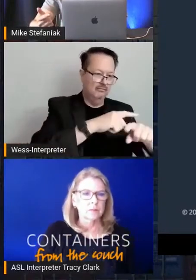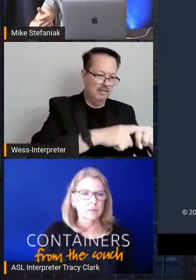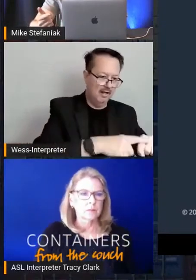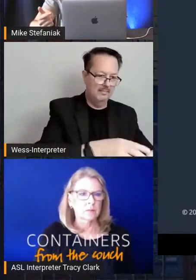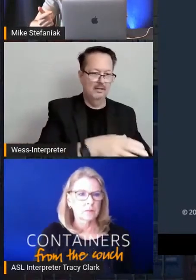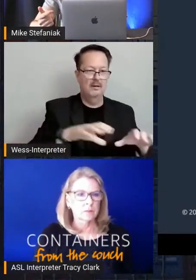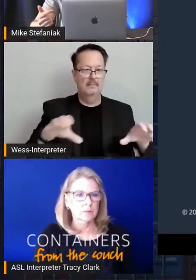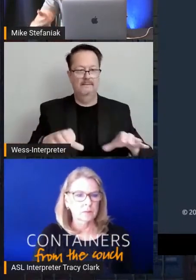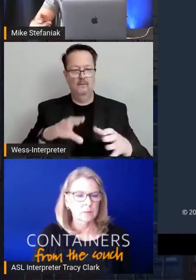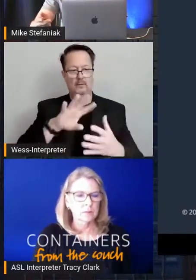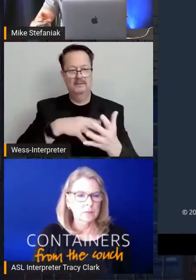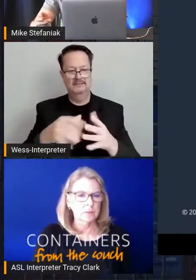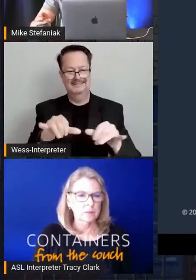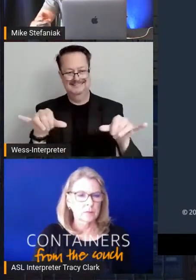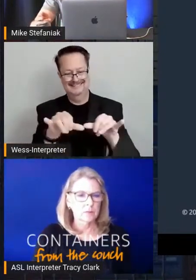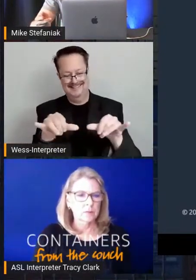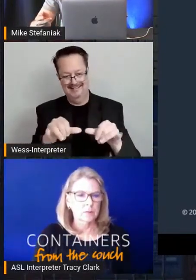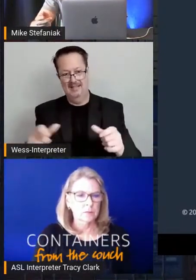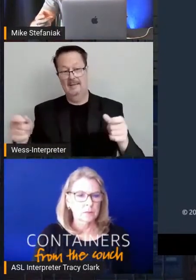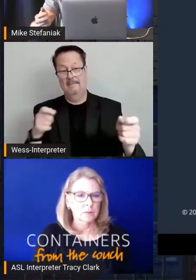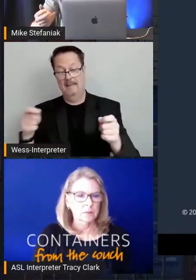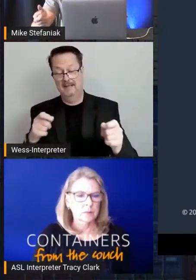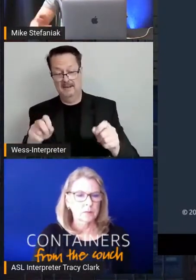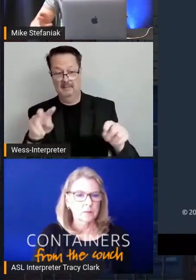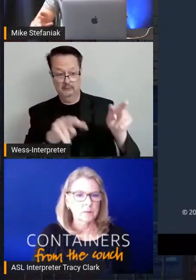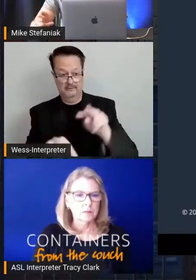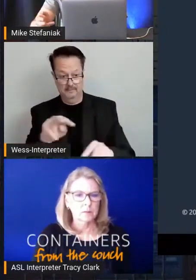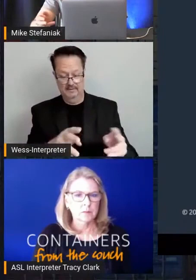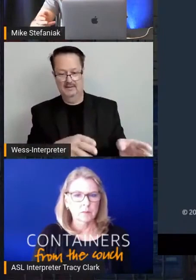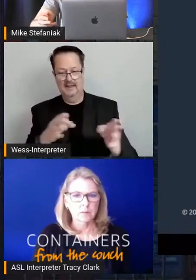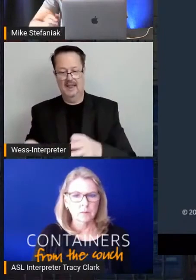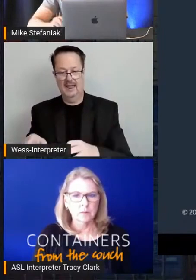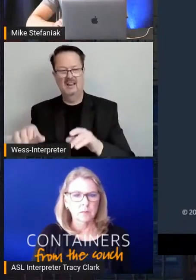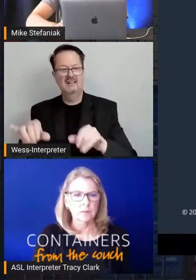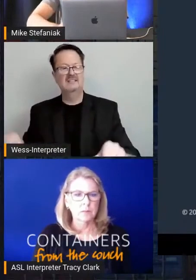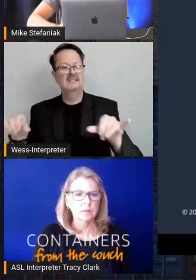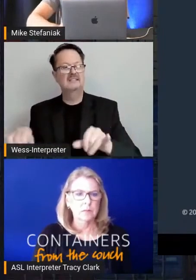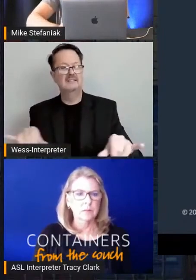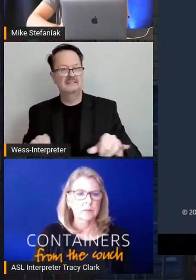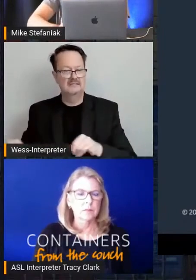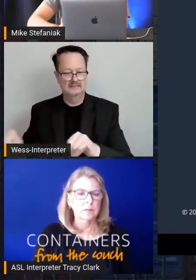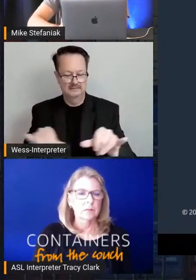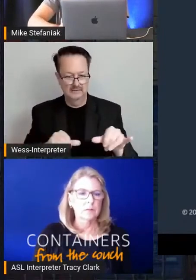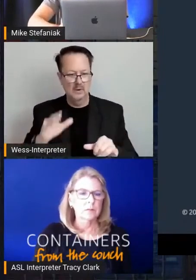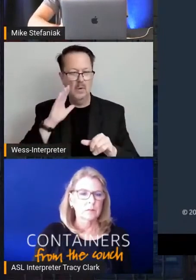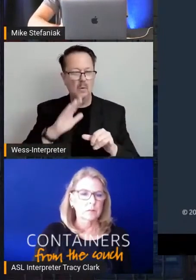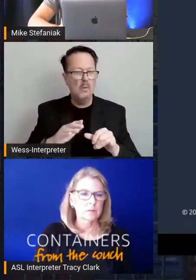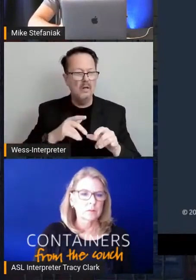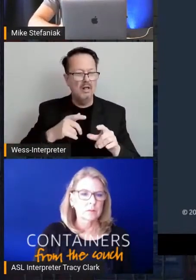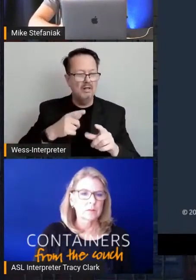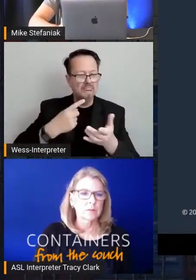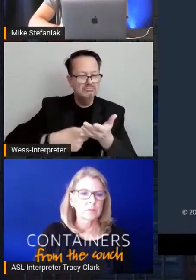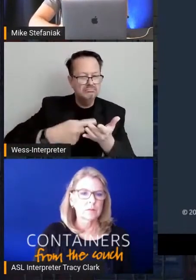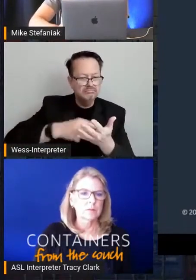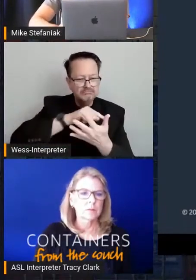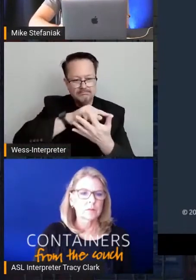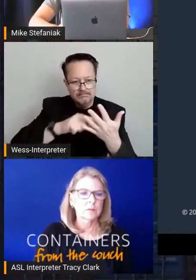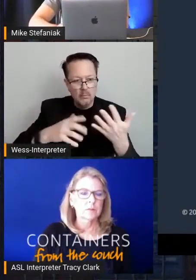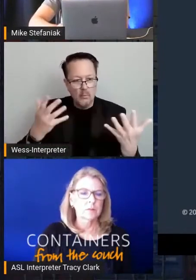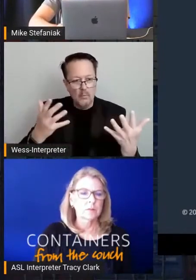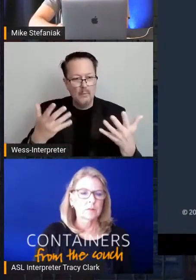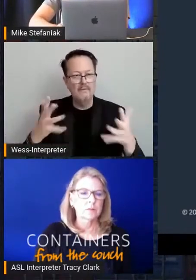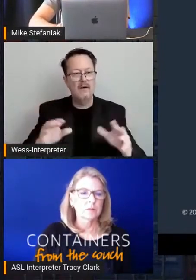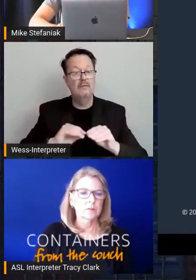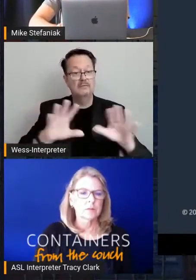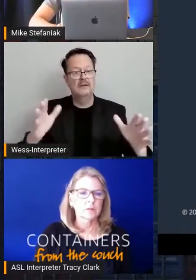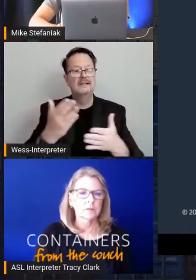and scale, management and observability, and consistency. And we're going to cover each of these, some of the things we've launched, and some of the things that are